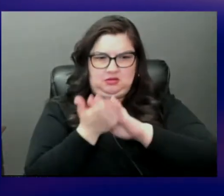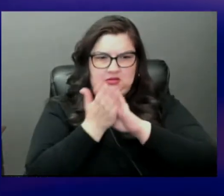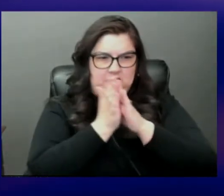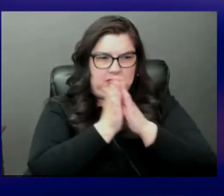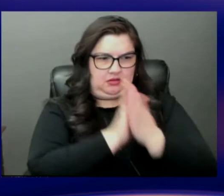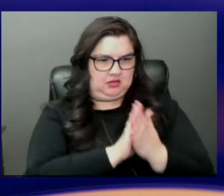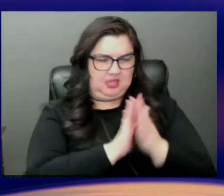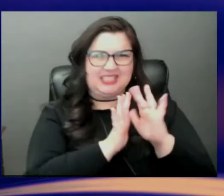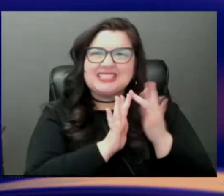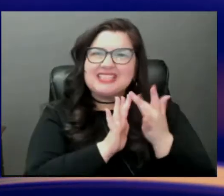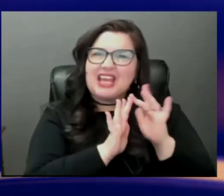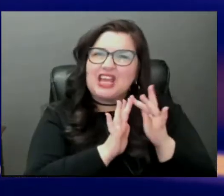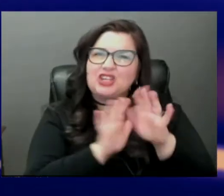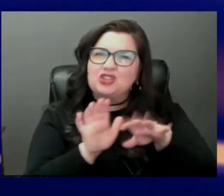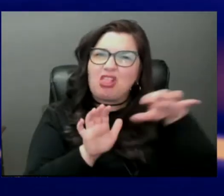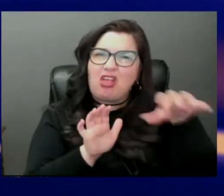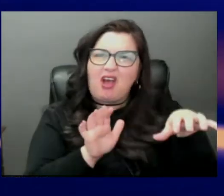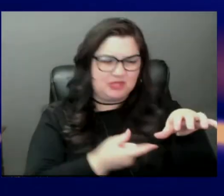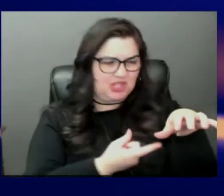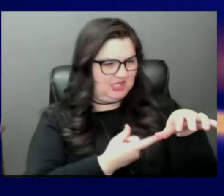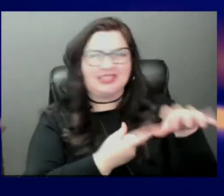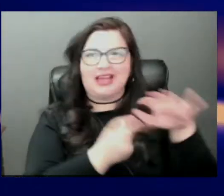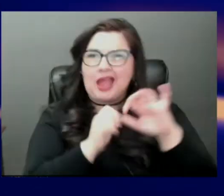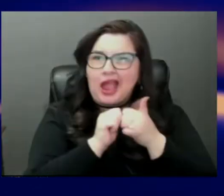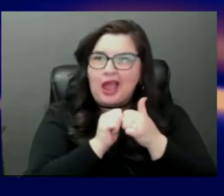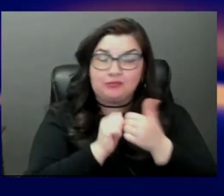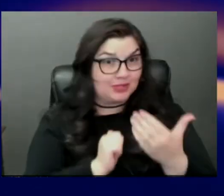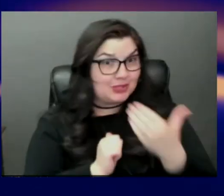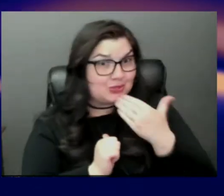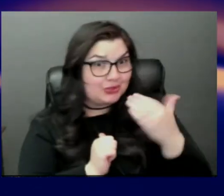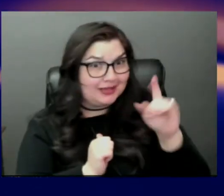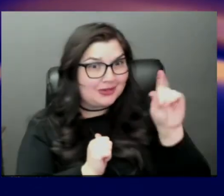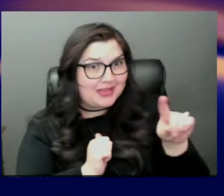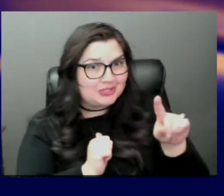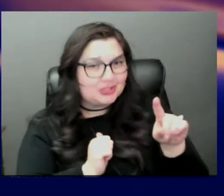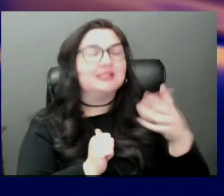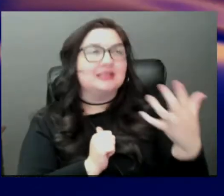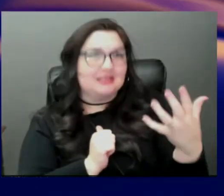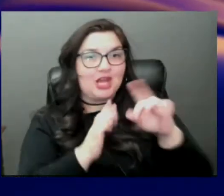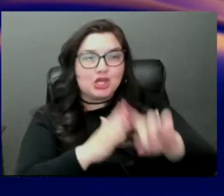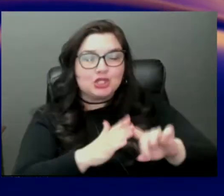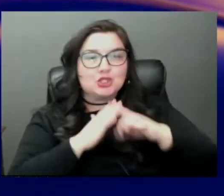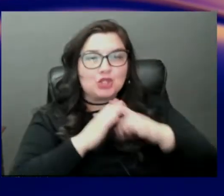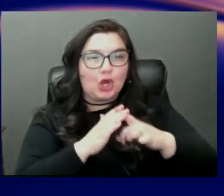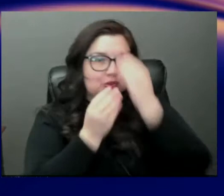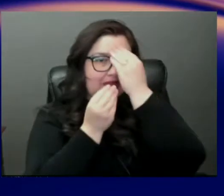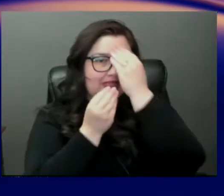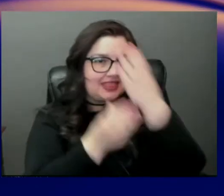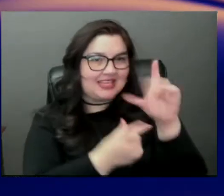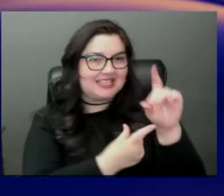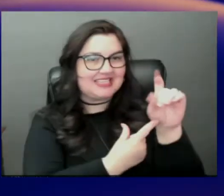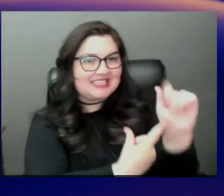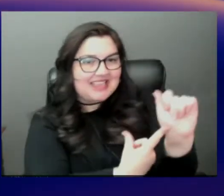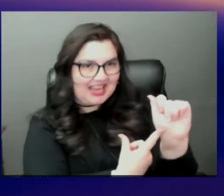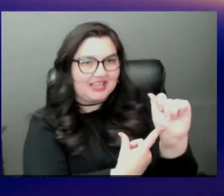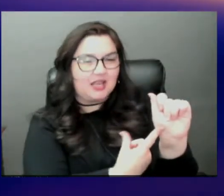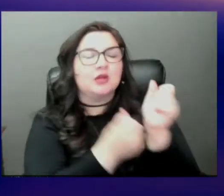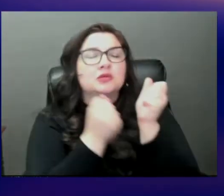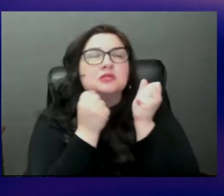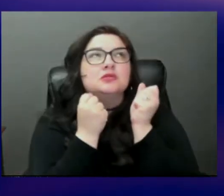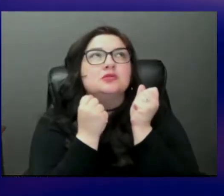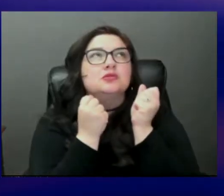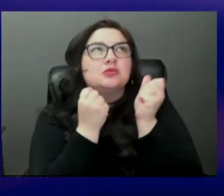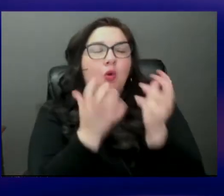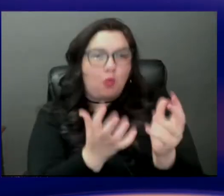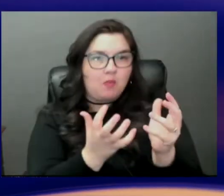digital object? Yeah, great question. It all starts with data. So there is so much data being generated